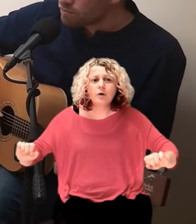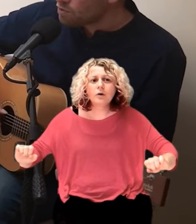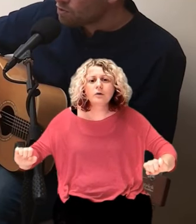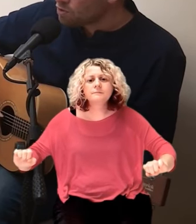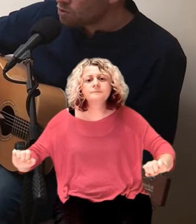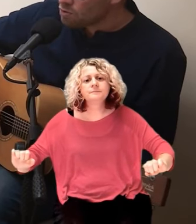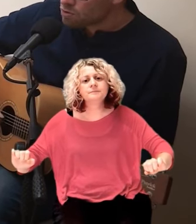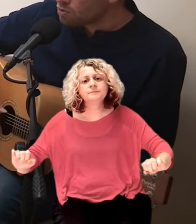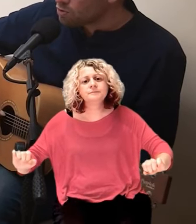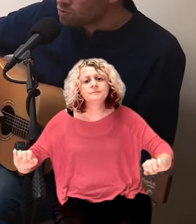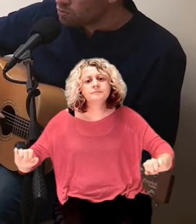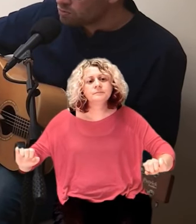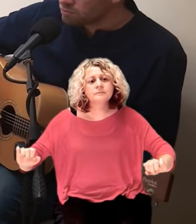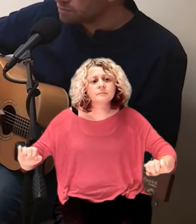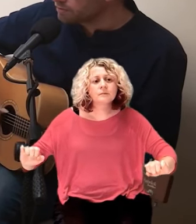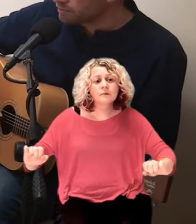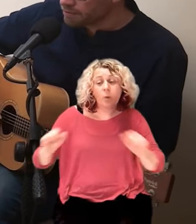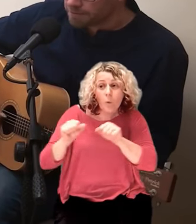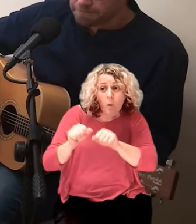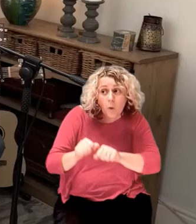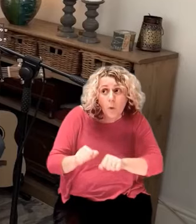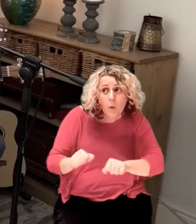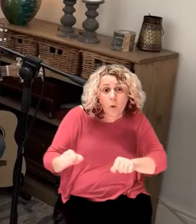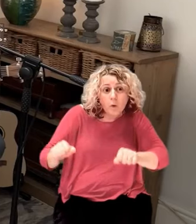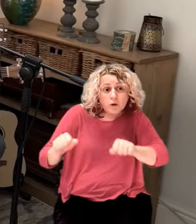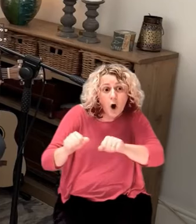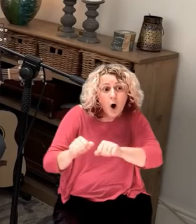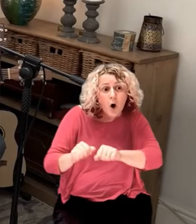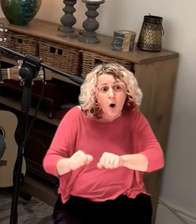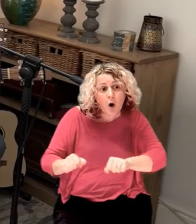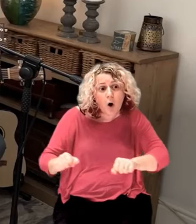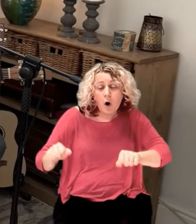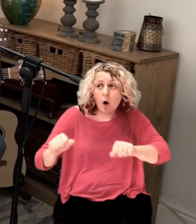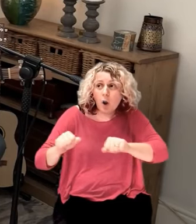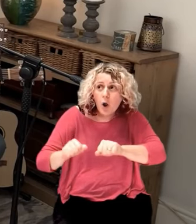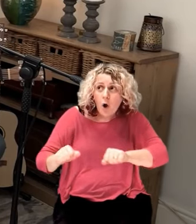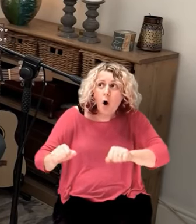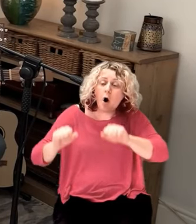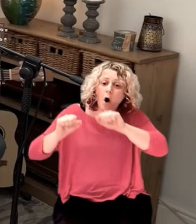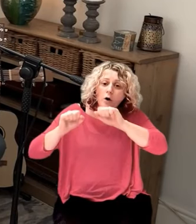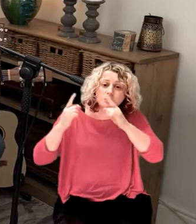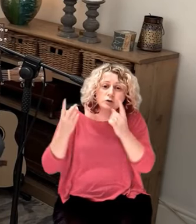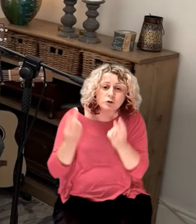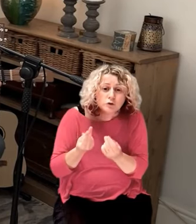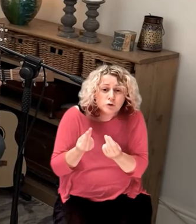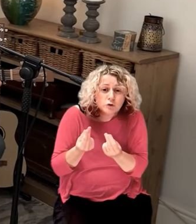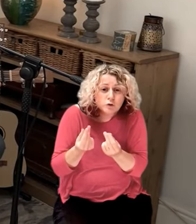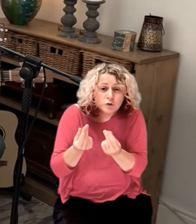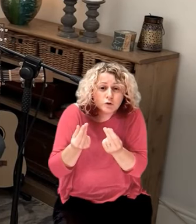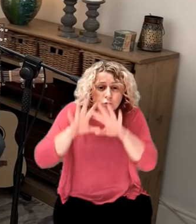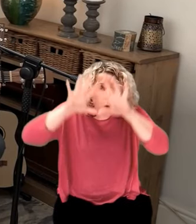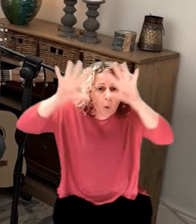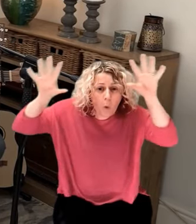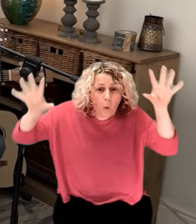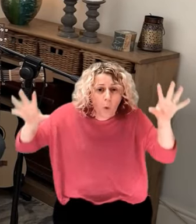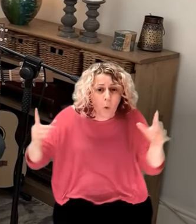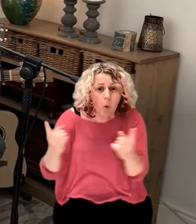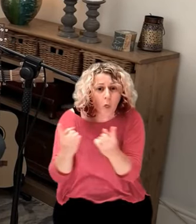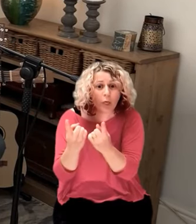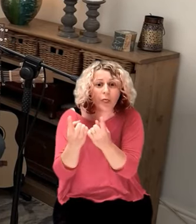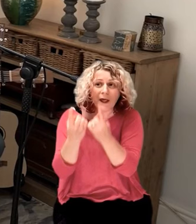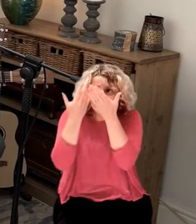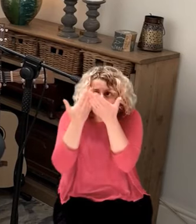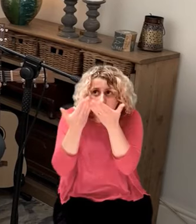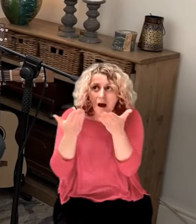will fall, and hold on,